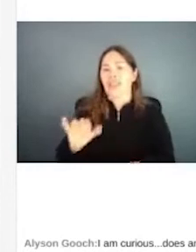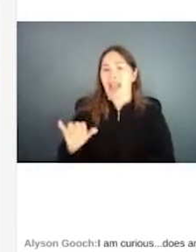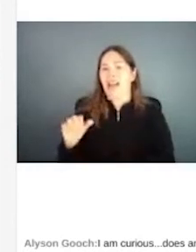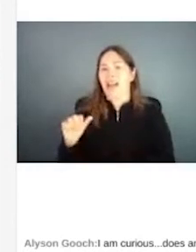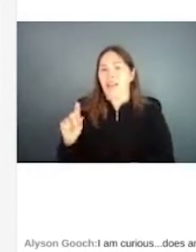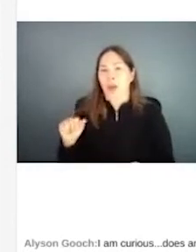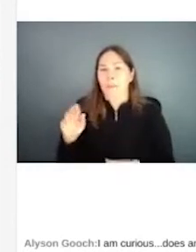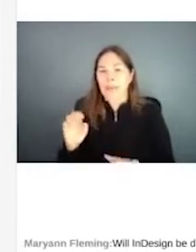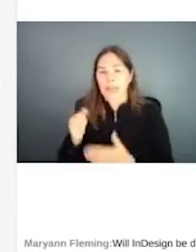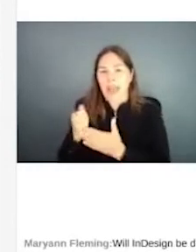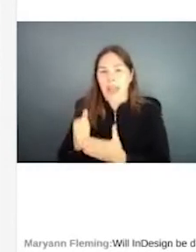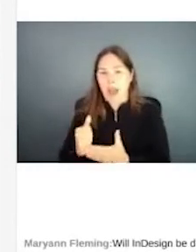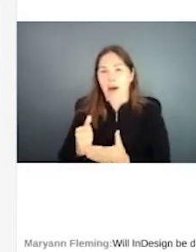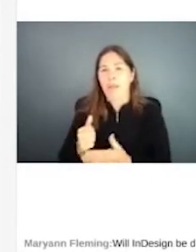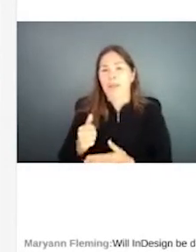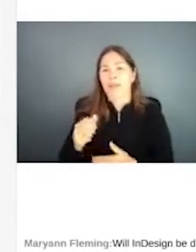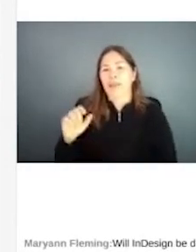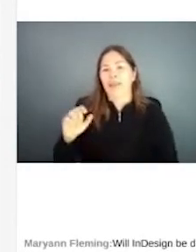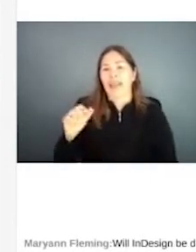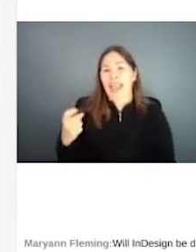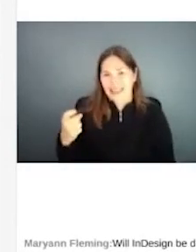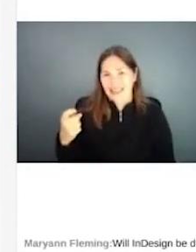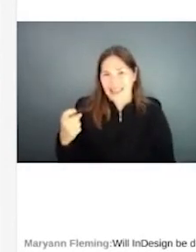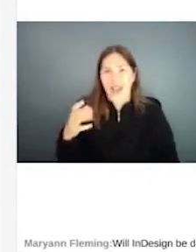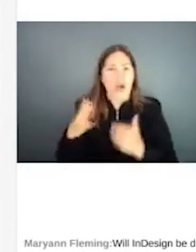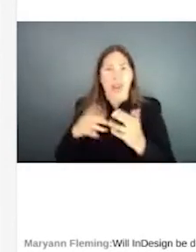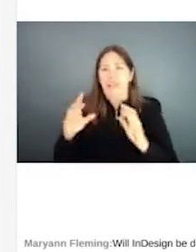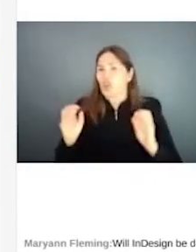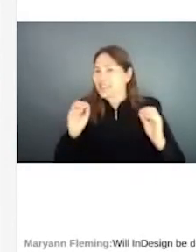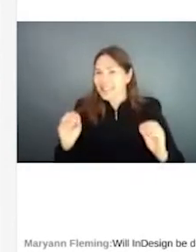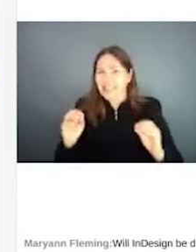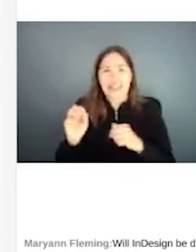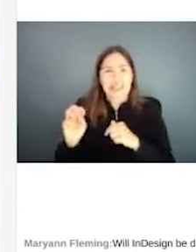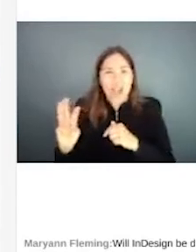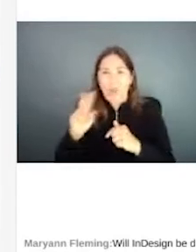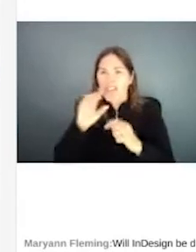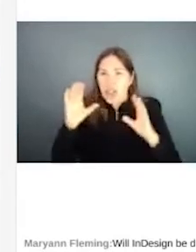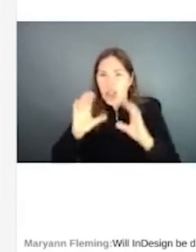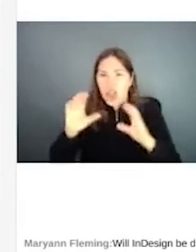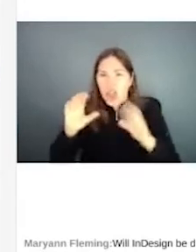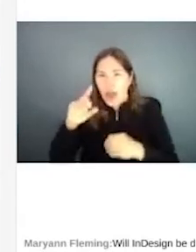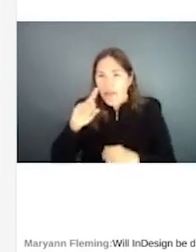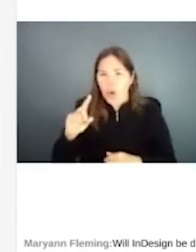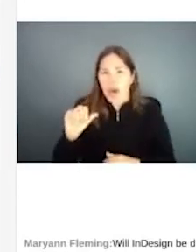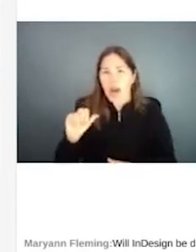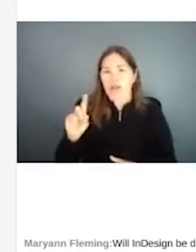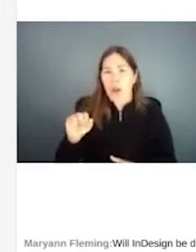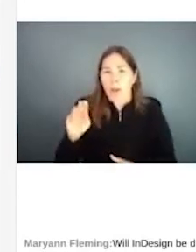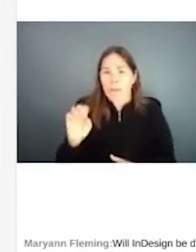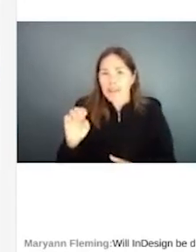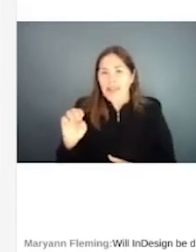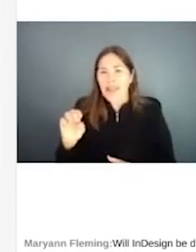stuff. So whatever you're teaching, whatever software you're teaching, if you search for Adobe Help X